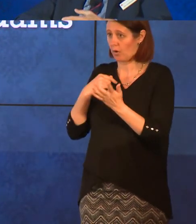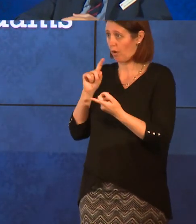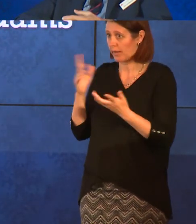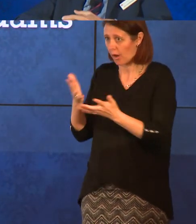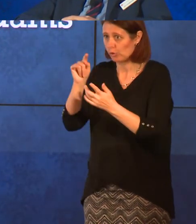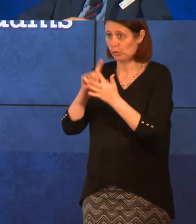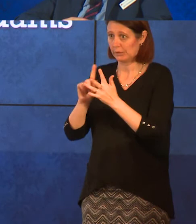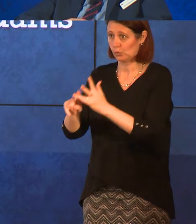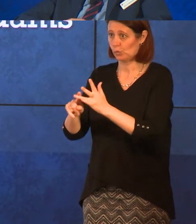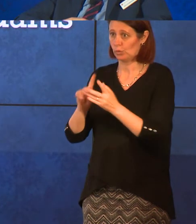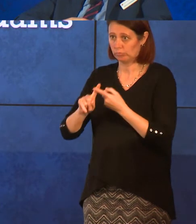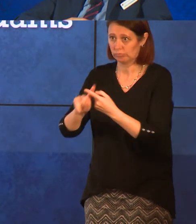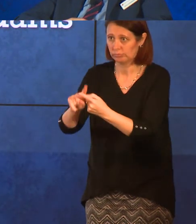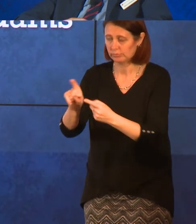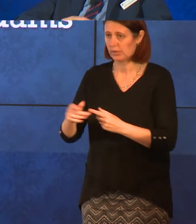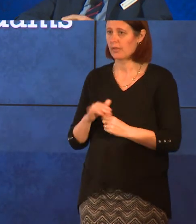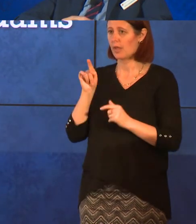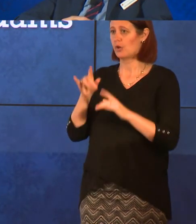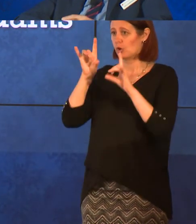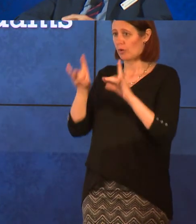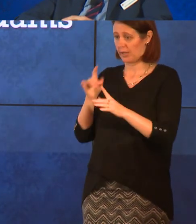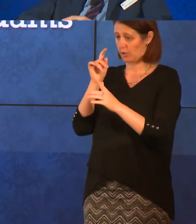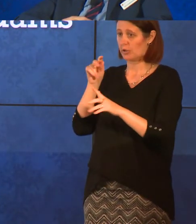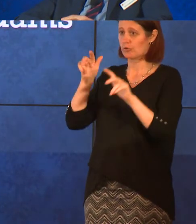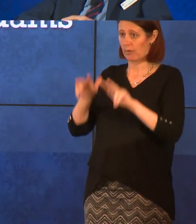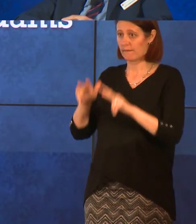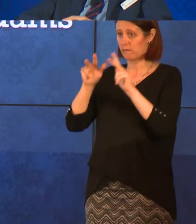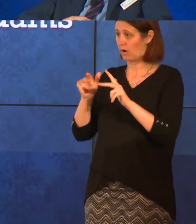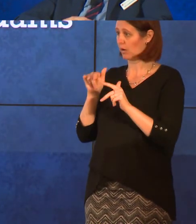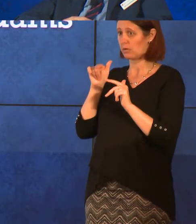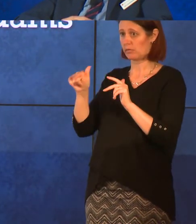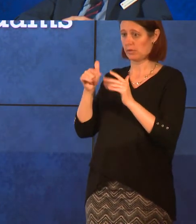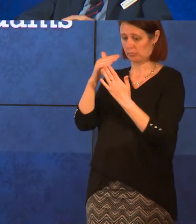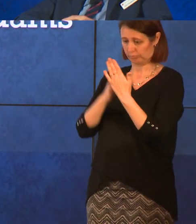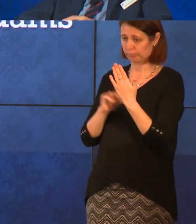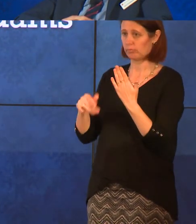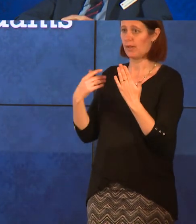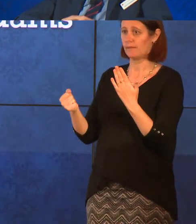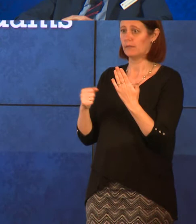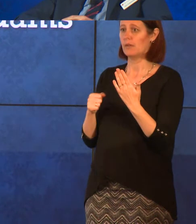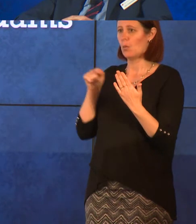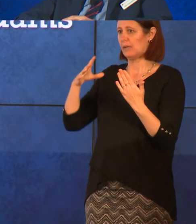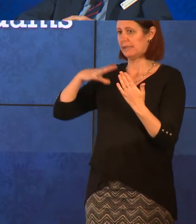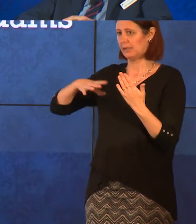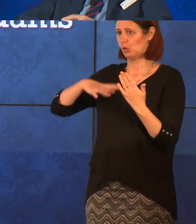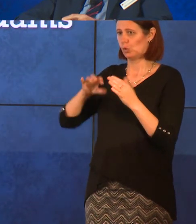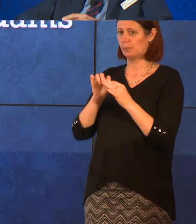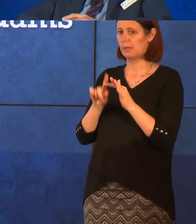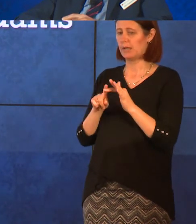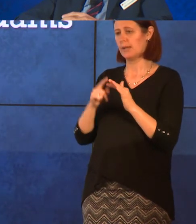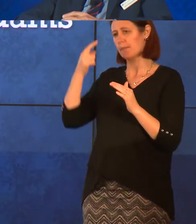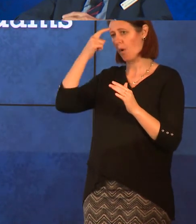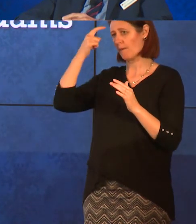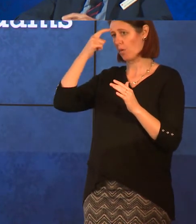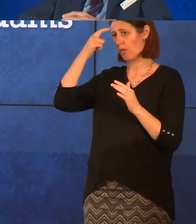to do so. It is something where Australia has ratified this instrument, and we need to be mindful